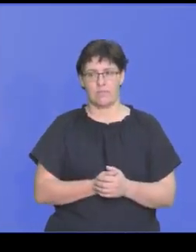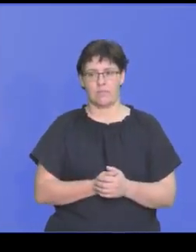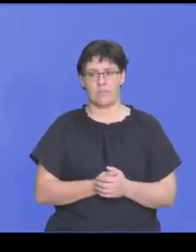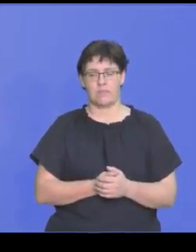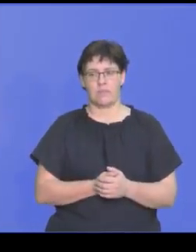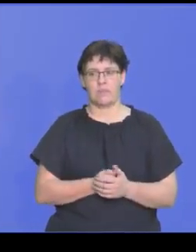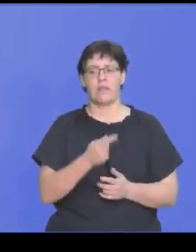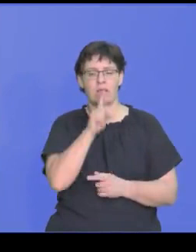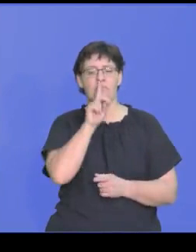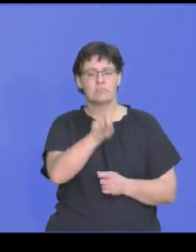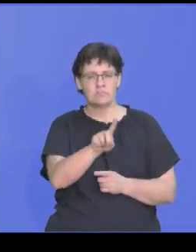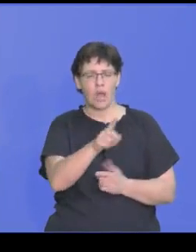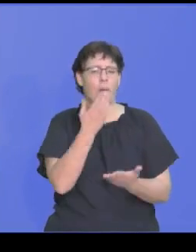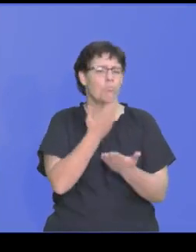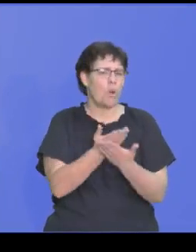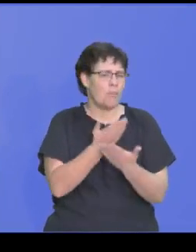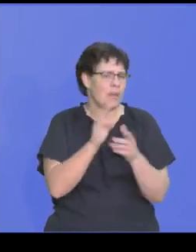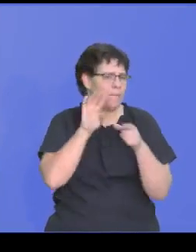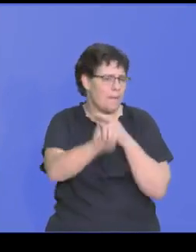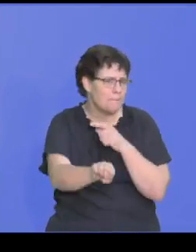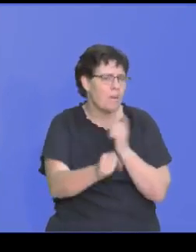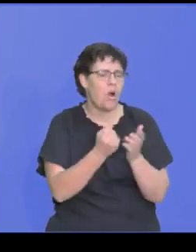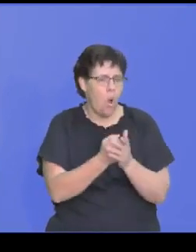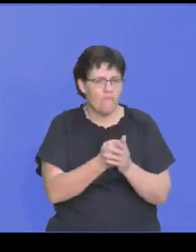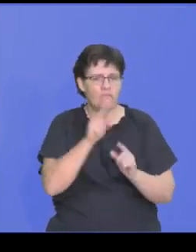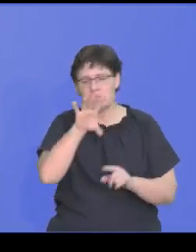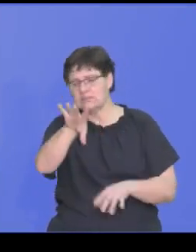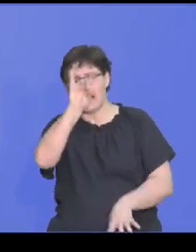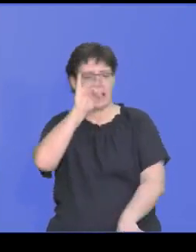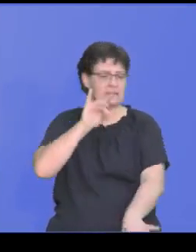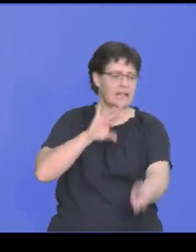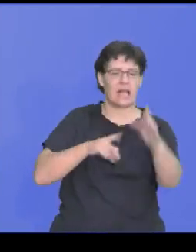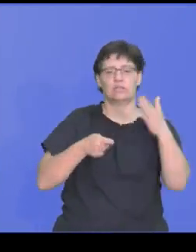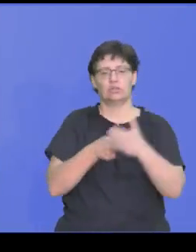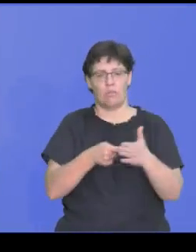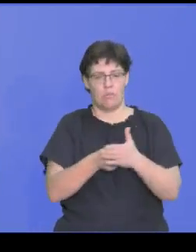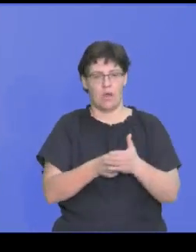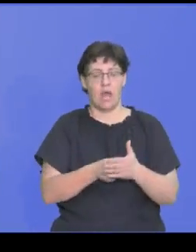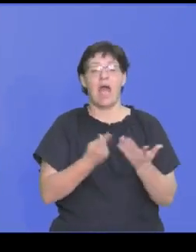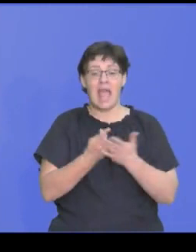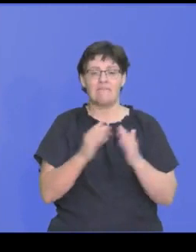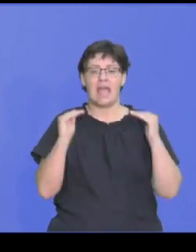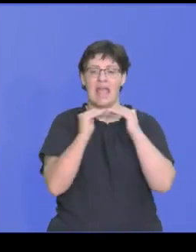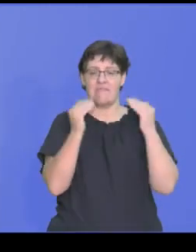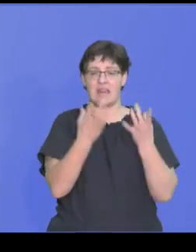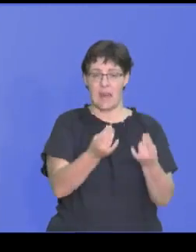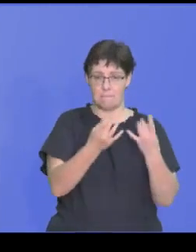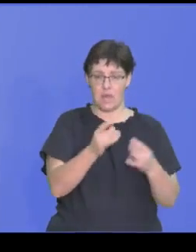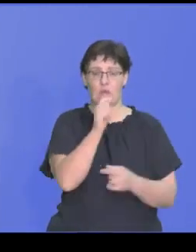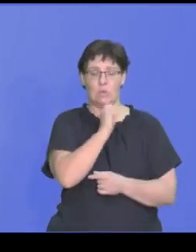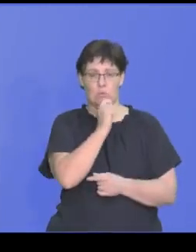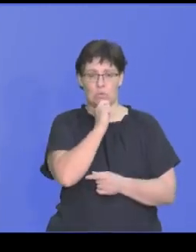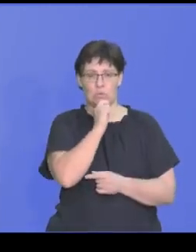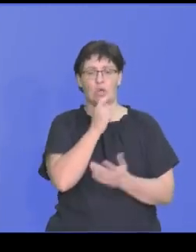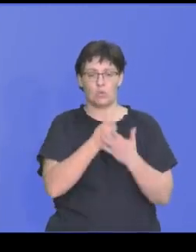Now they want to know, determine the probability of randomly selecting a shop where an even number was used